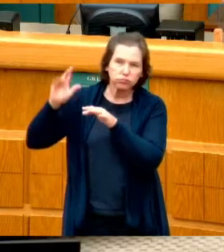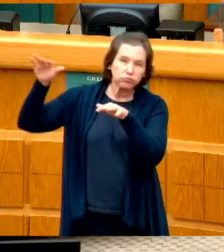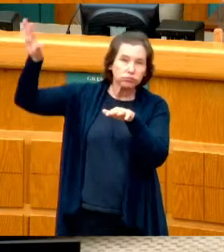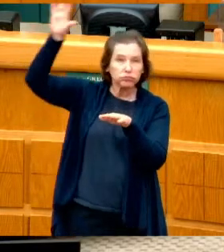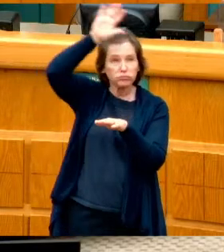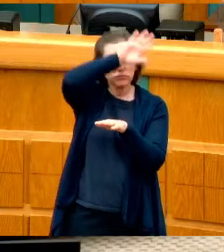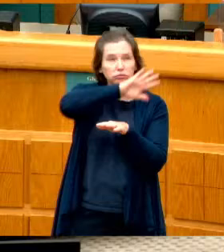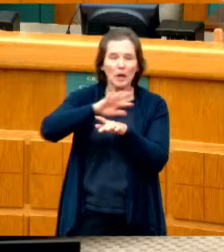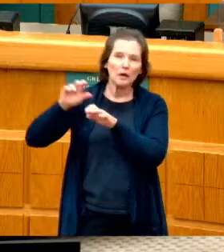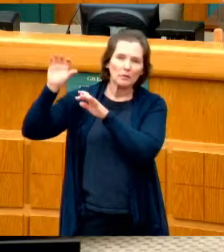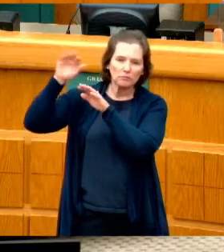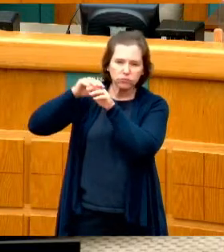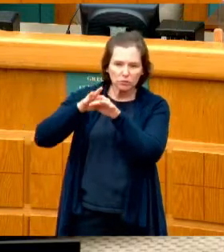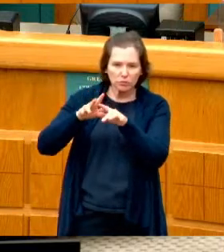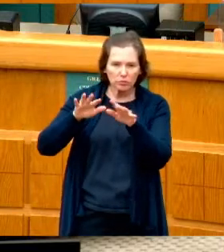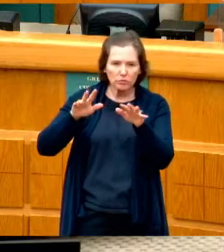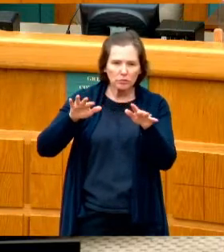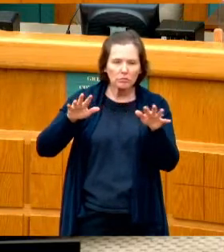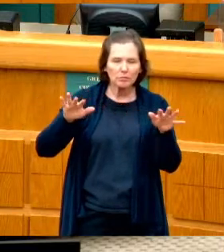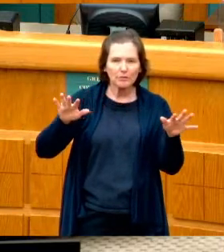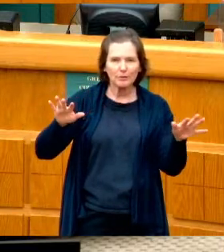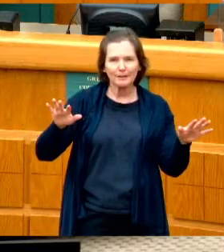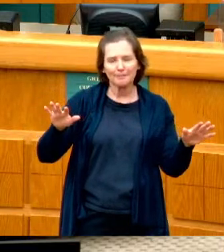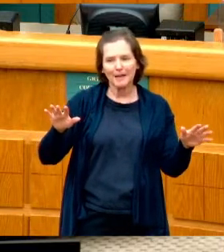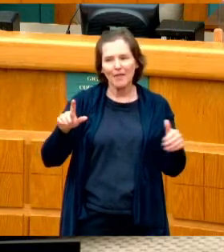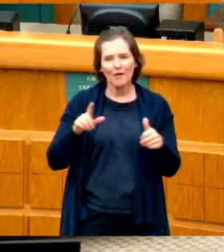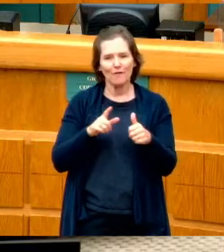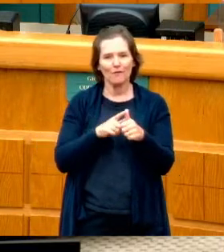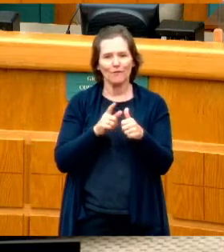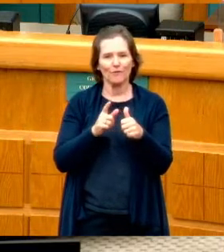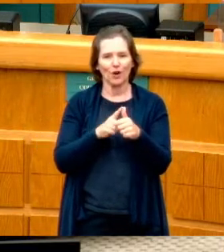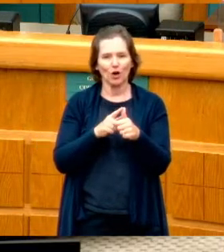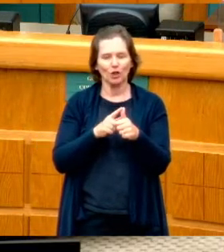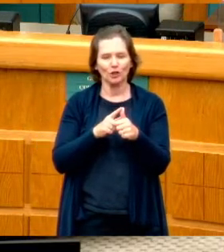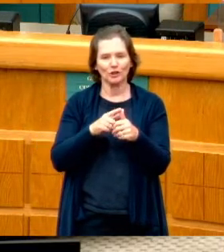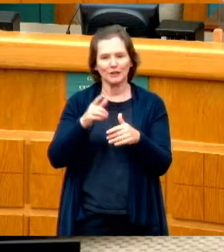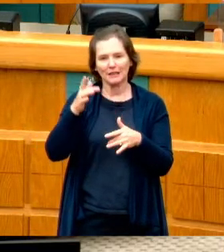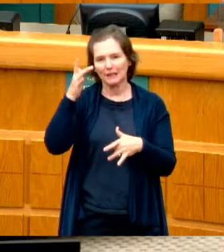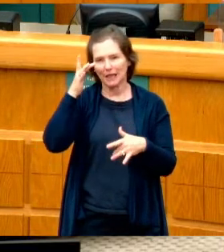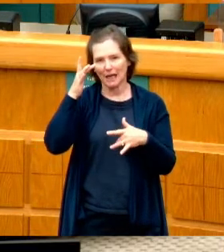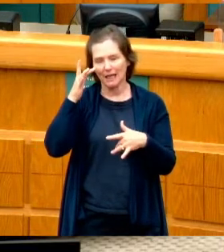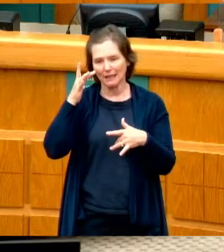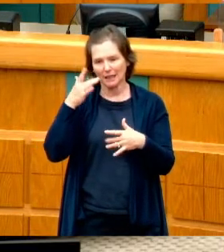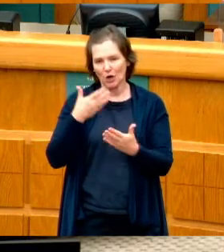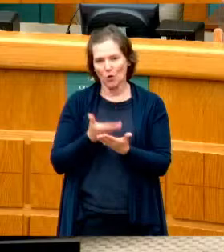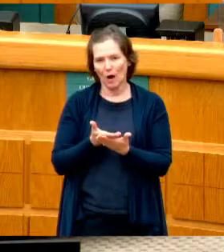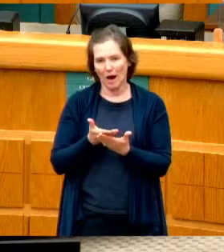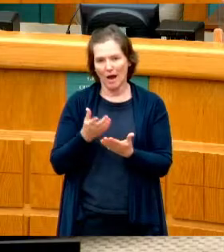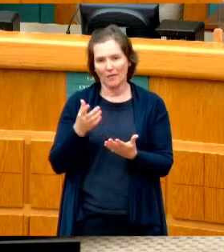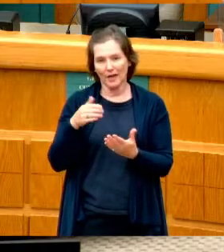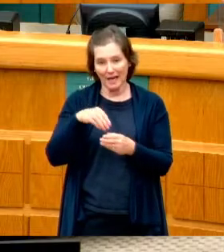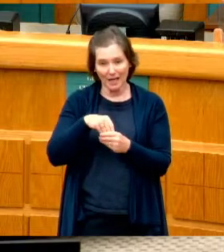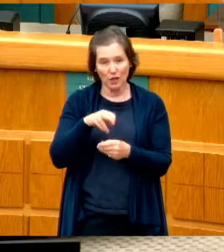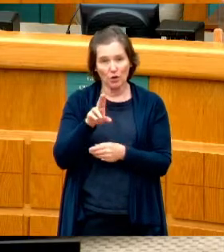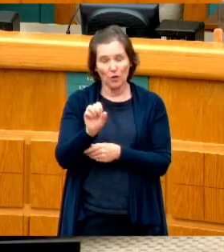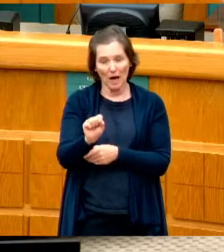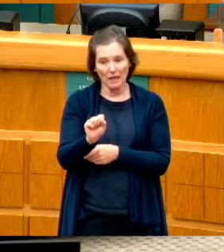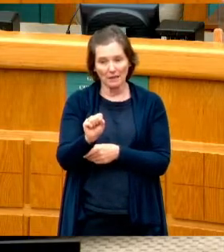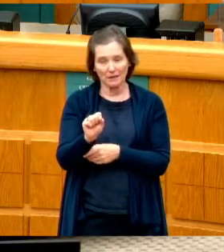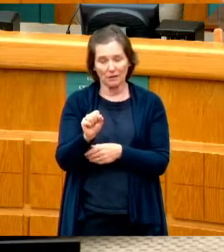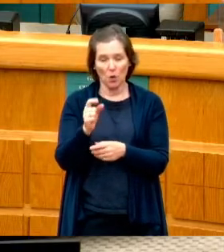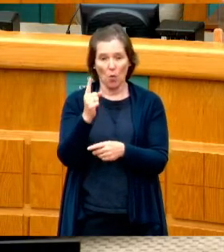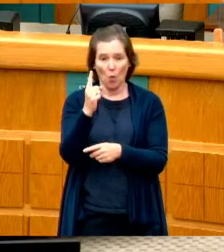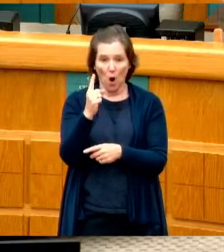first coronavirus in our country. And a year later, I want to acknowledge that our healthcare providers, the